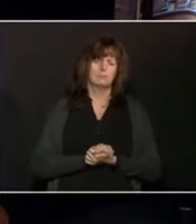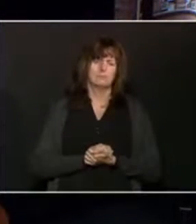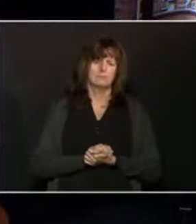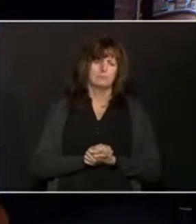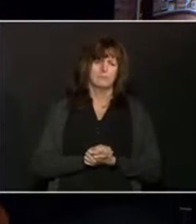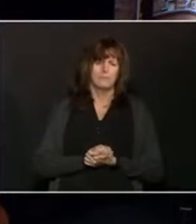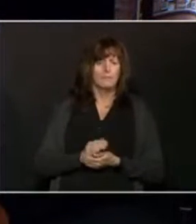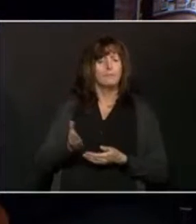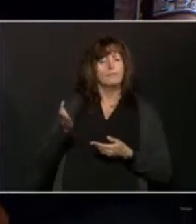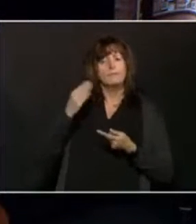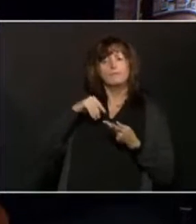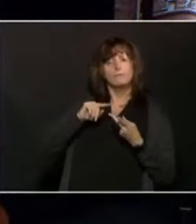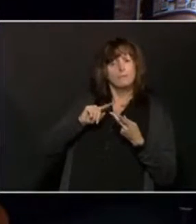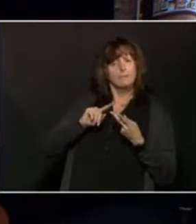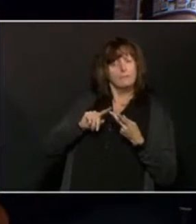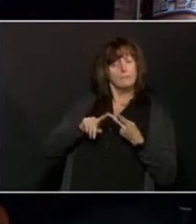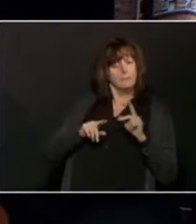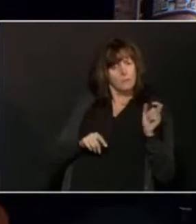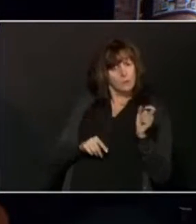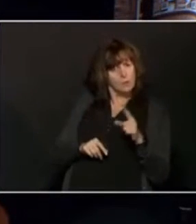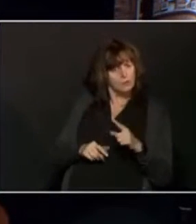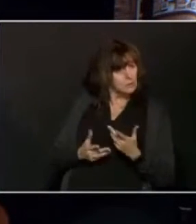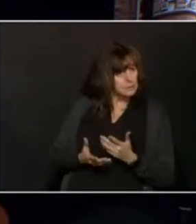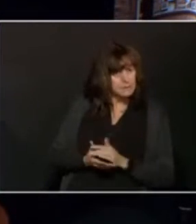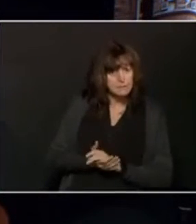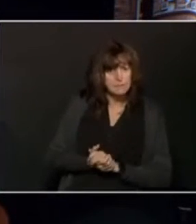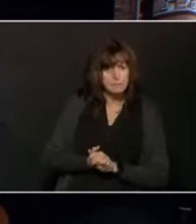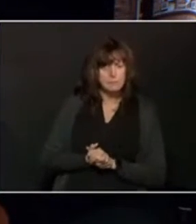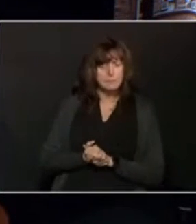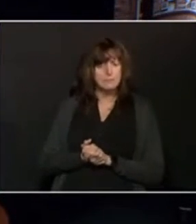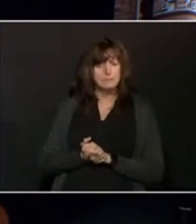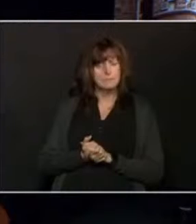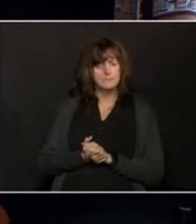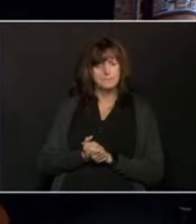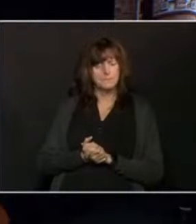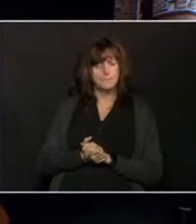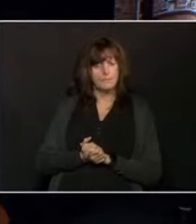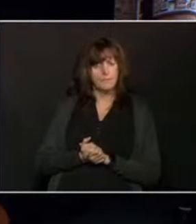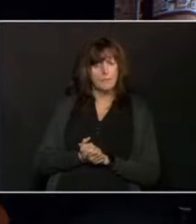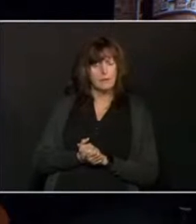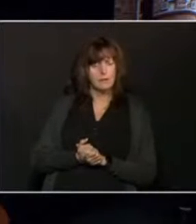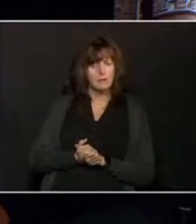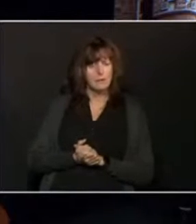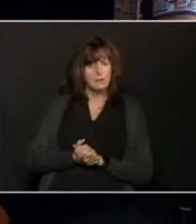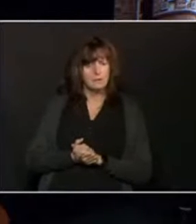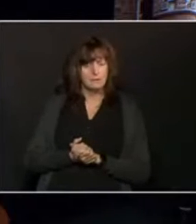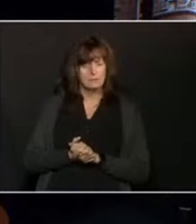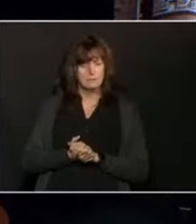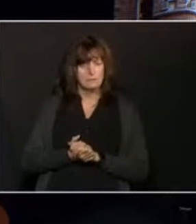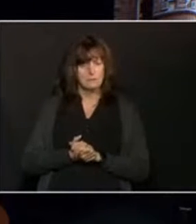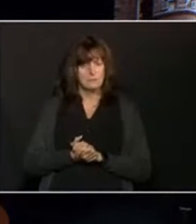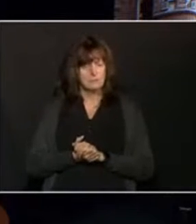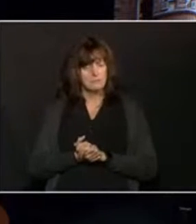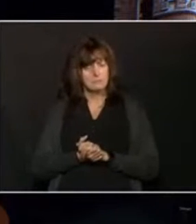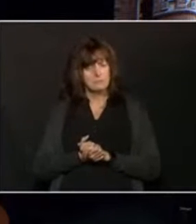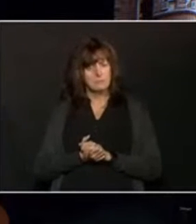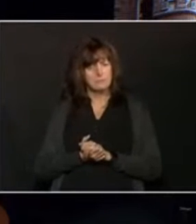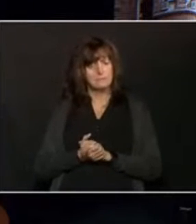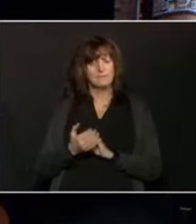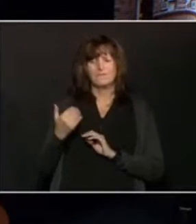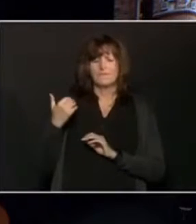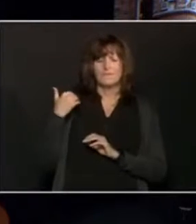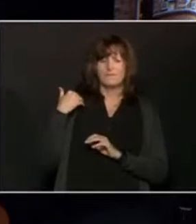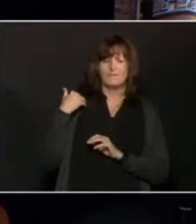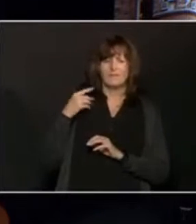And I wanted to ask you just on a different matter regarding the statistic from December 10th about